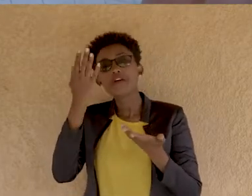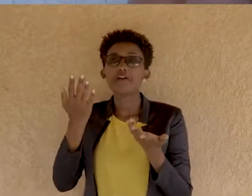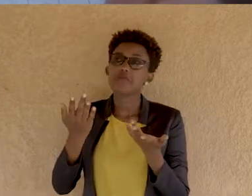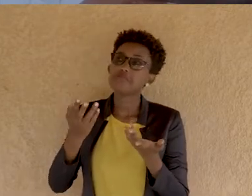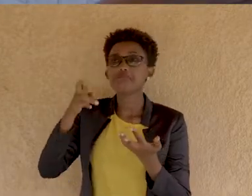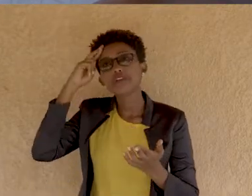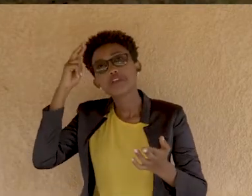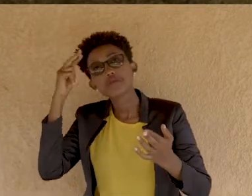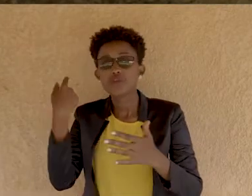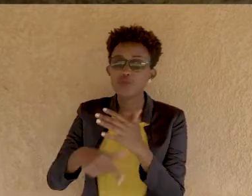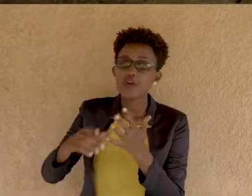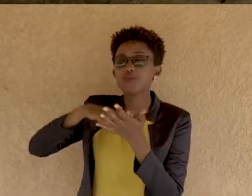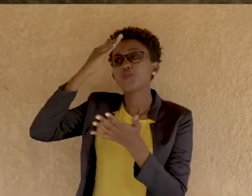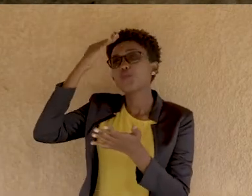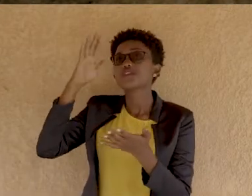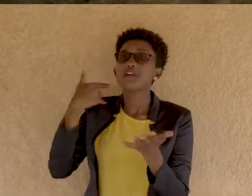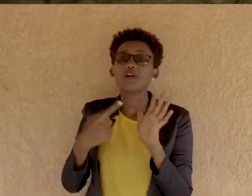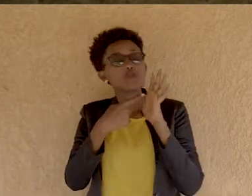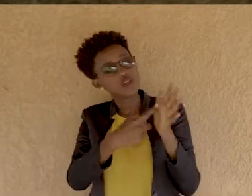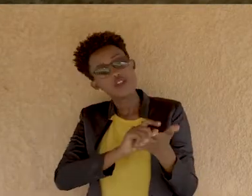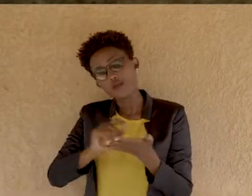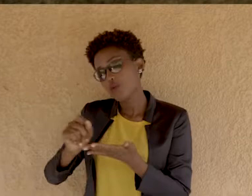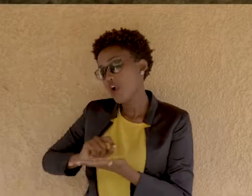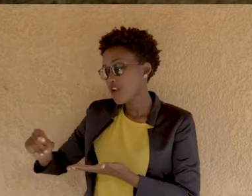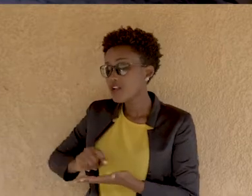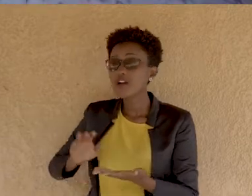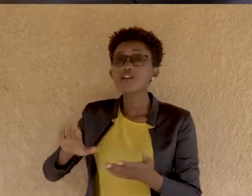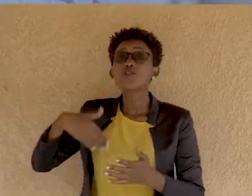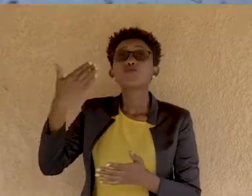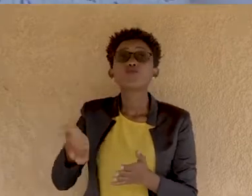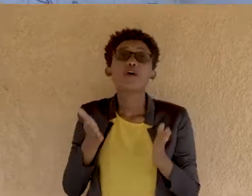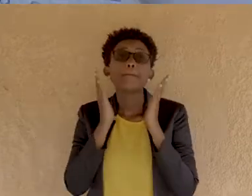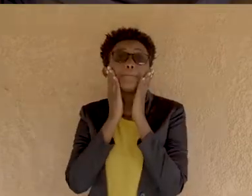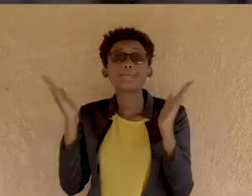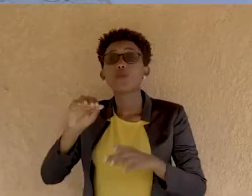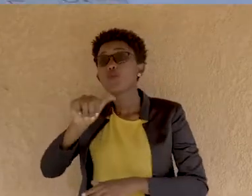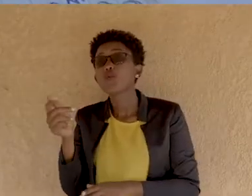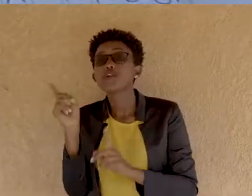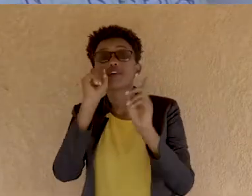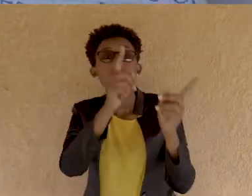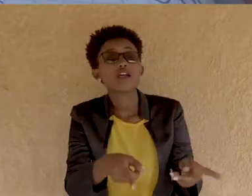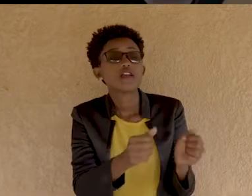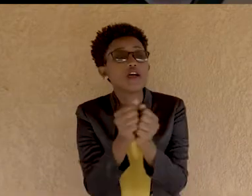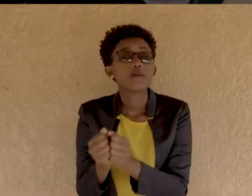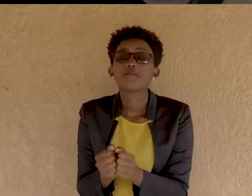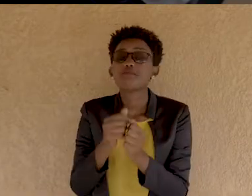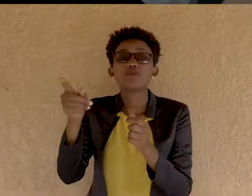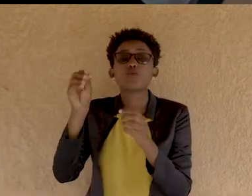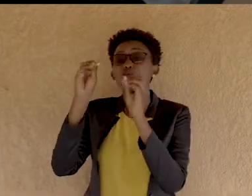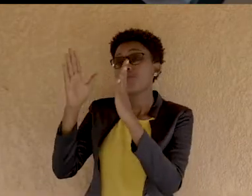learned and teach me numbers. The following morning, a guard would take me back to the room where I studied with my